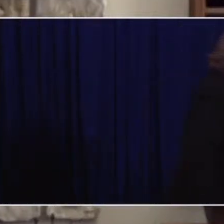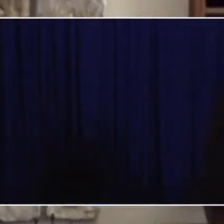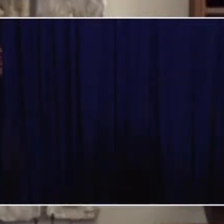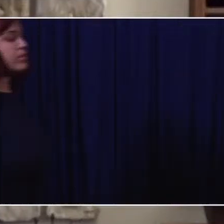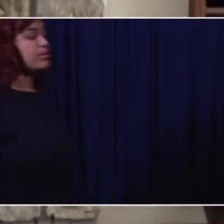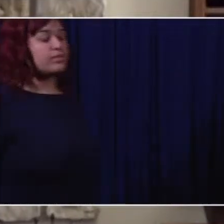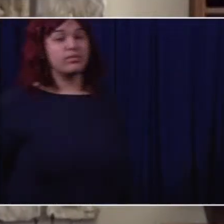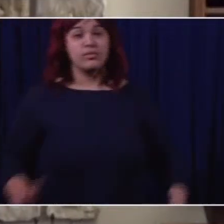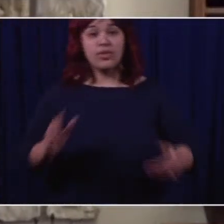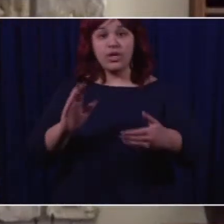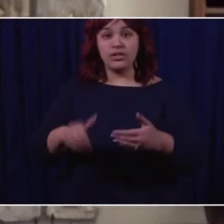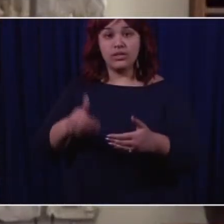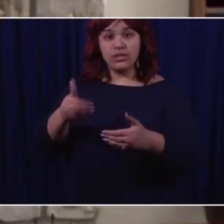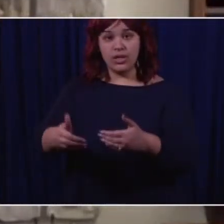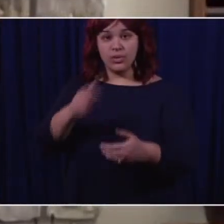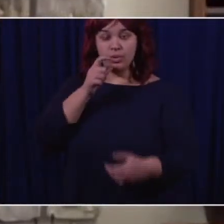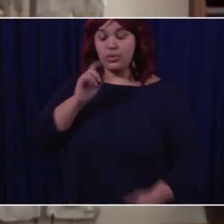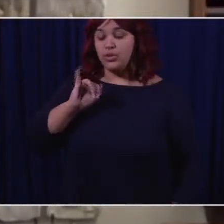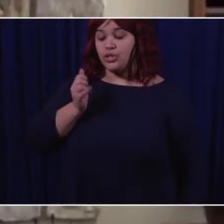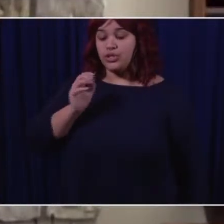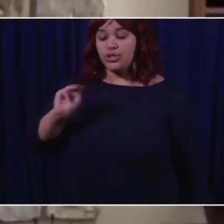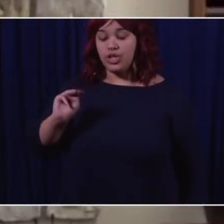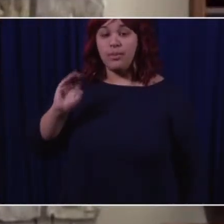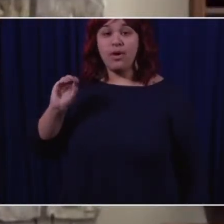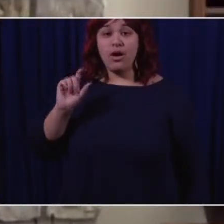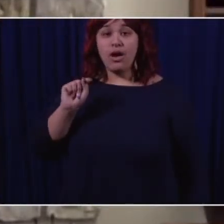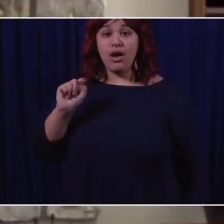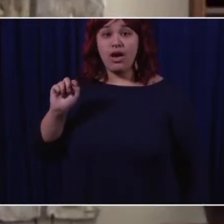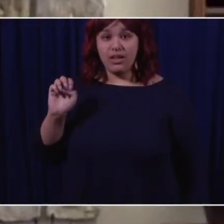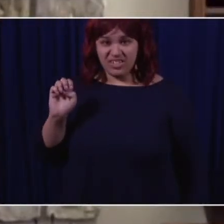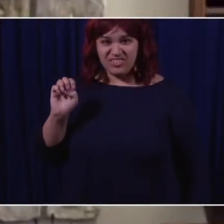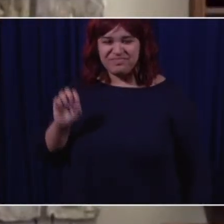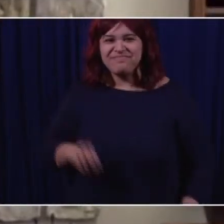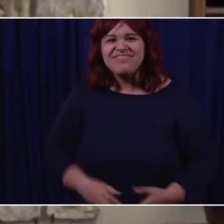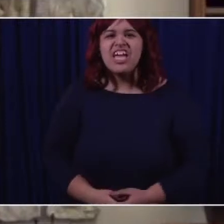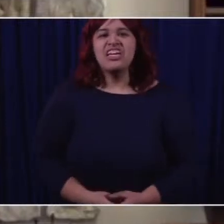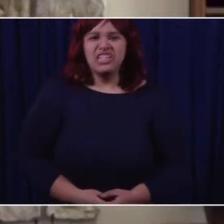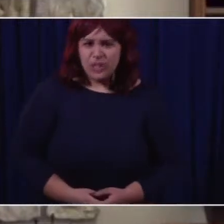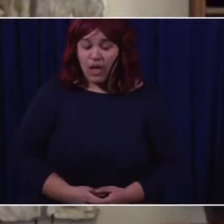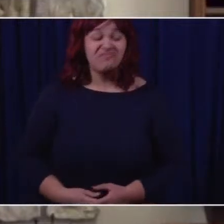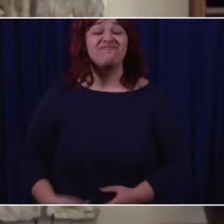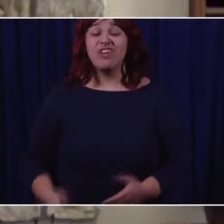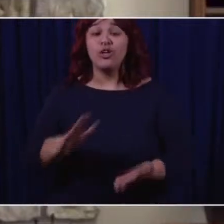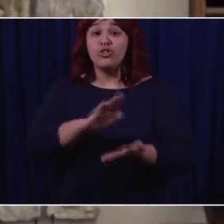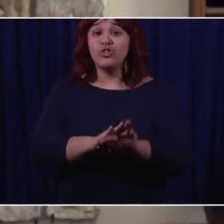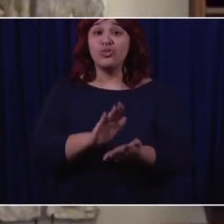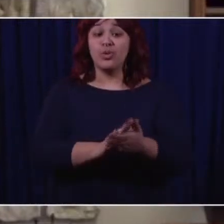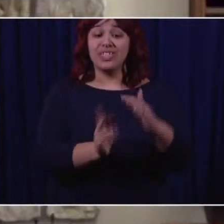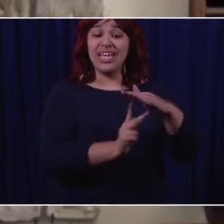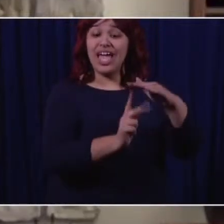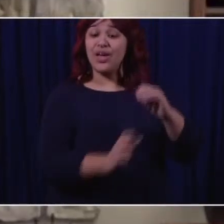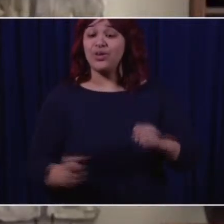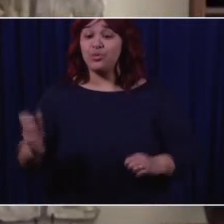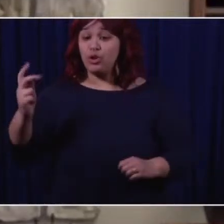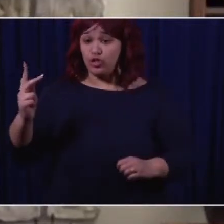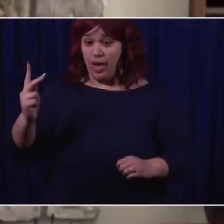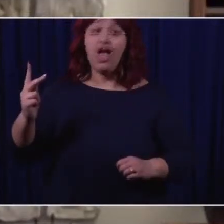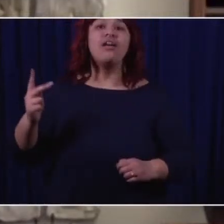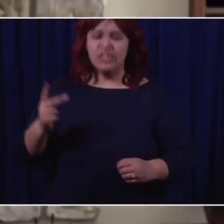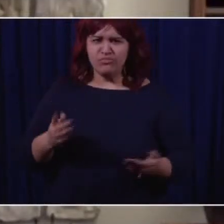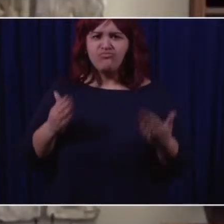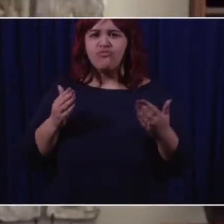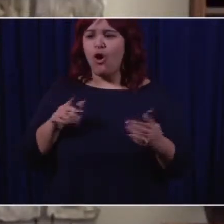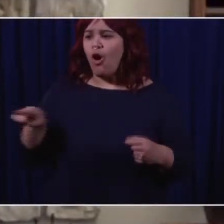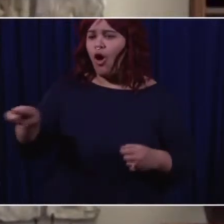Dayton. Hi, Jim. Governor, thank you. You've started the K through 12 vaccination for teachers. Let's look forward. What's your plan